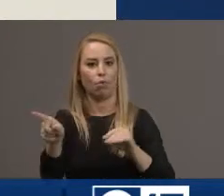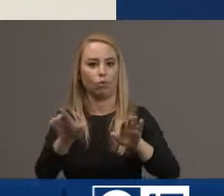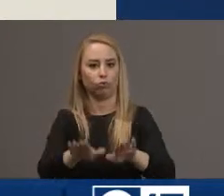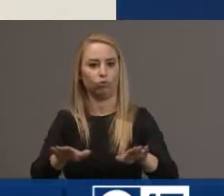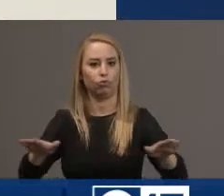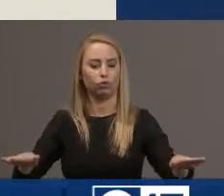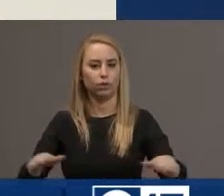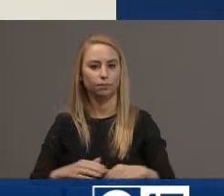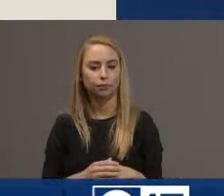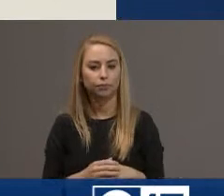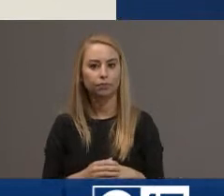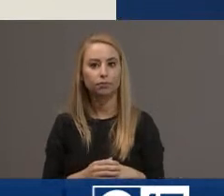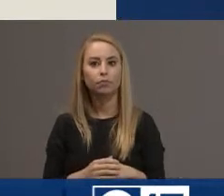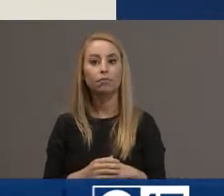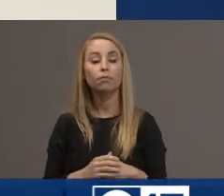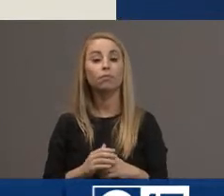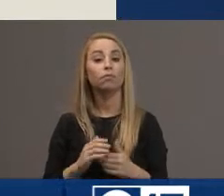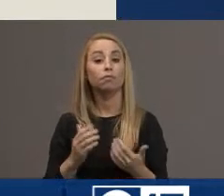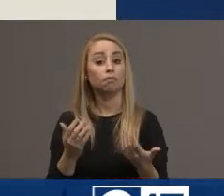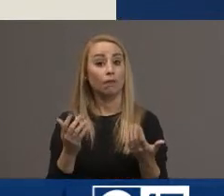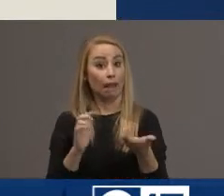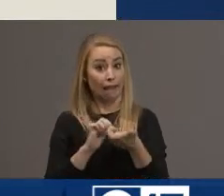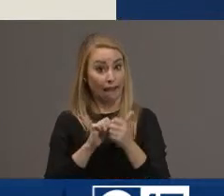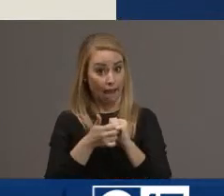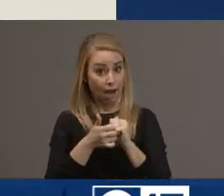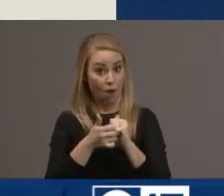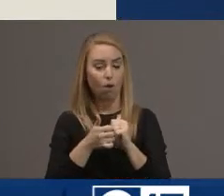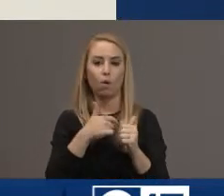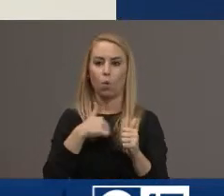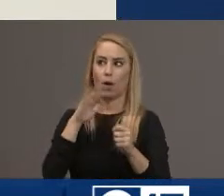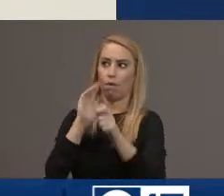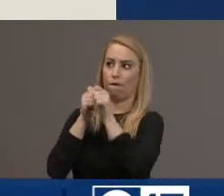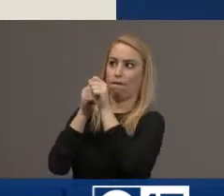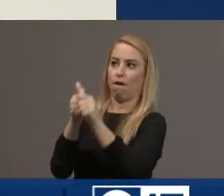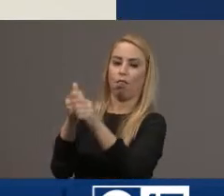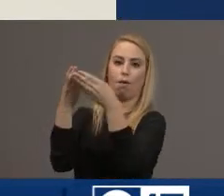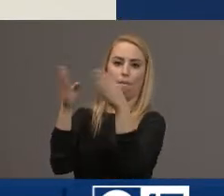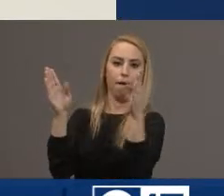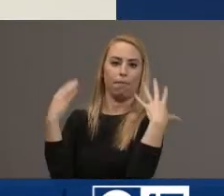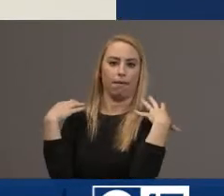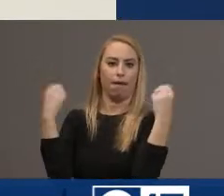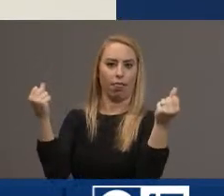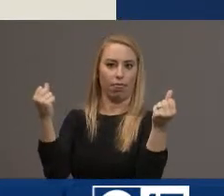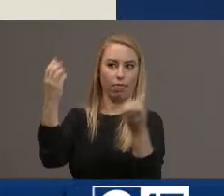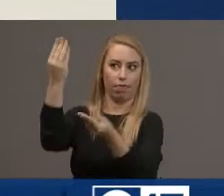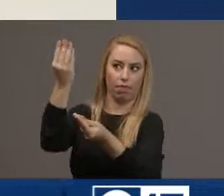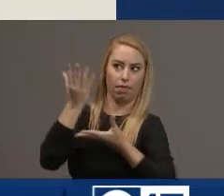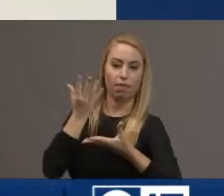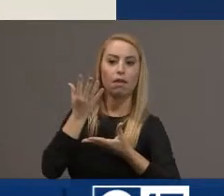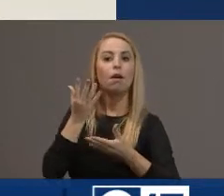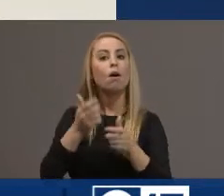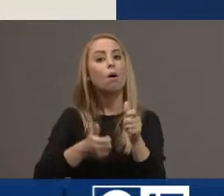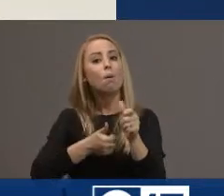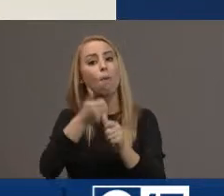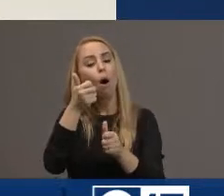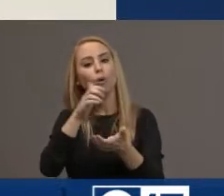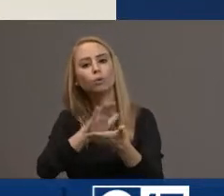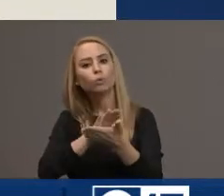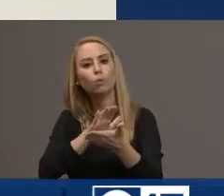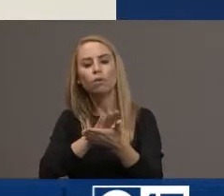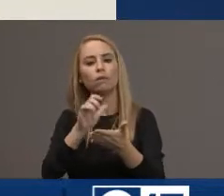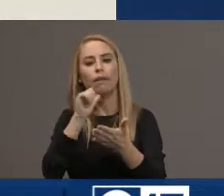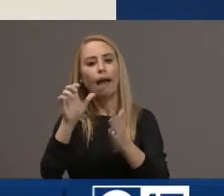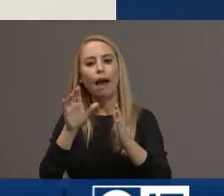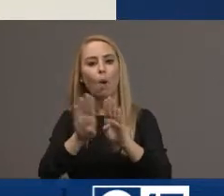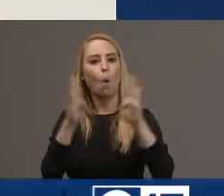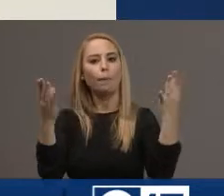in guidance with public health. Most of our schools are not opening up today or